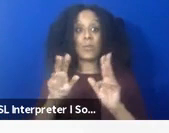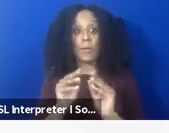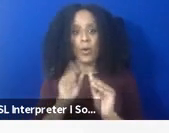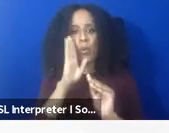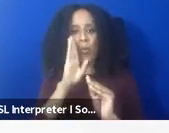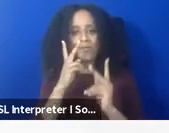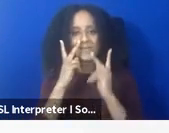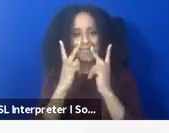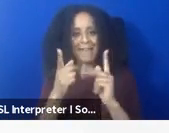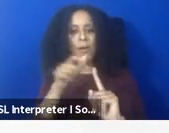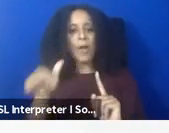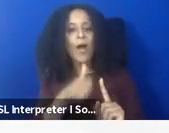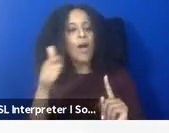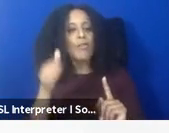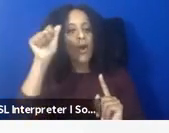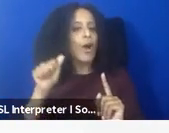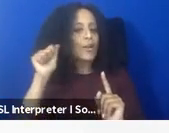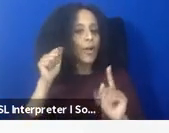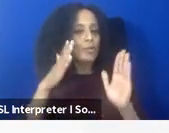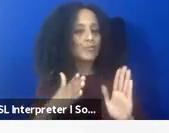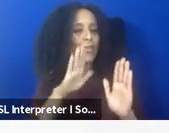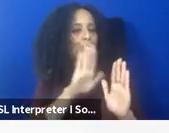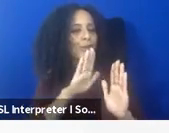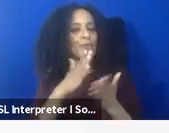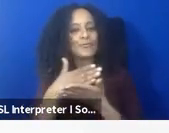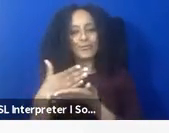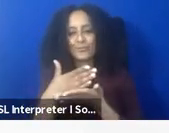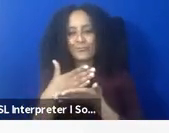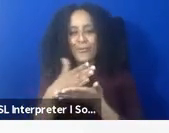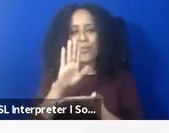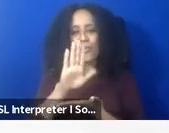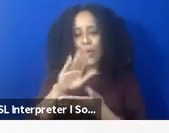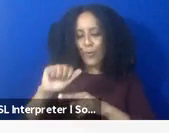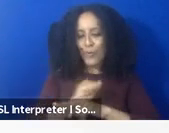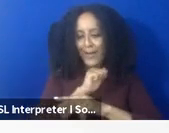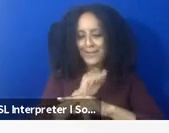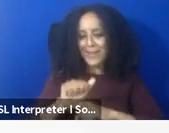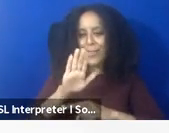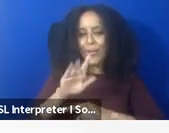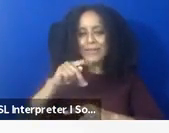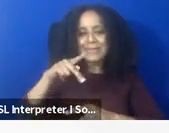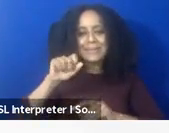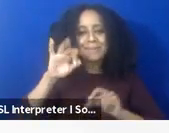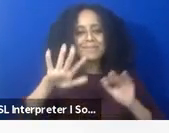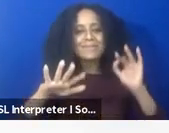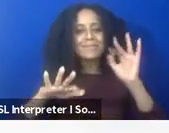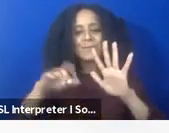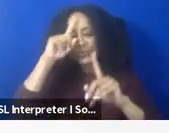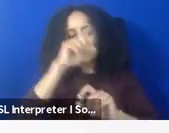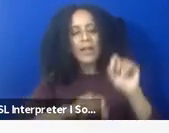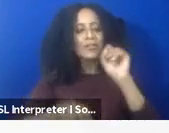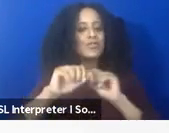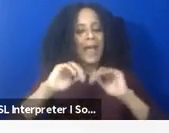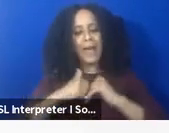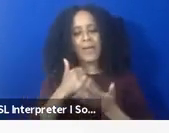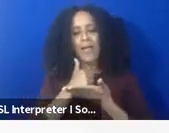audiologists who will share information on their scope of practice, as well as tips and strategies to help you in your work with